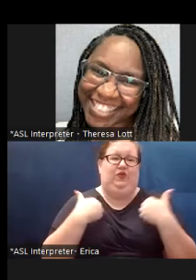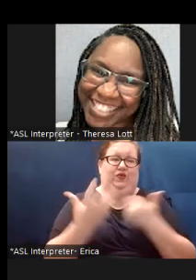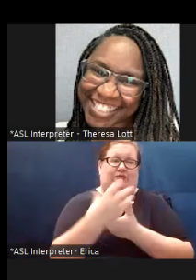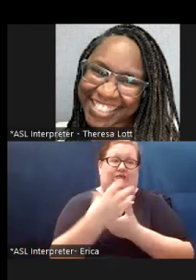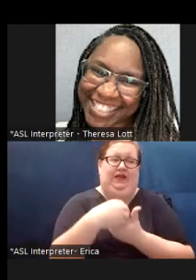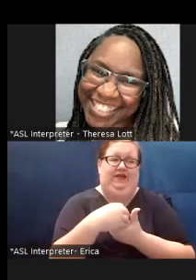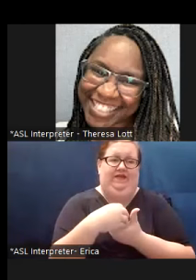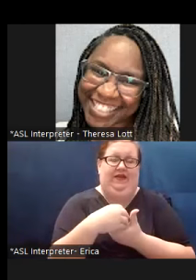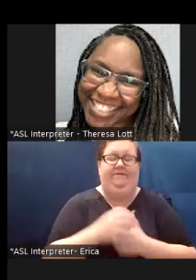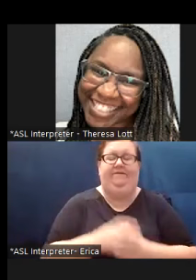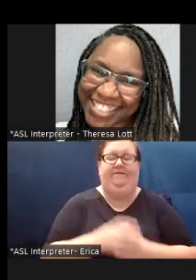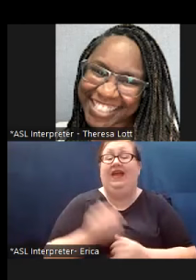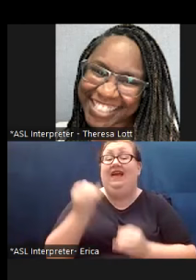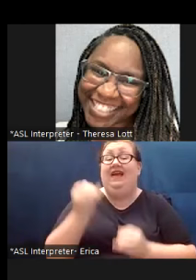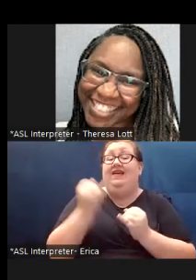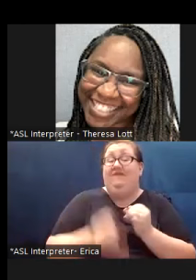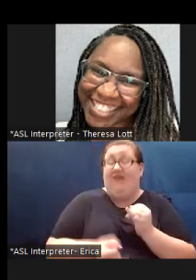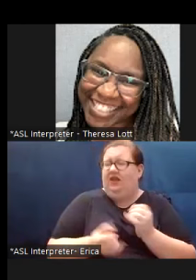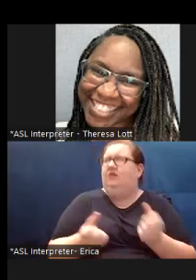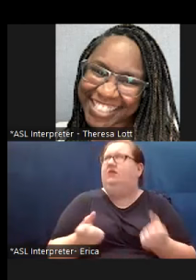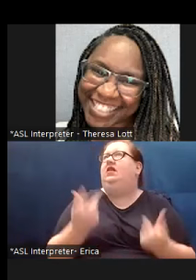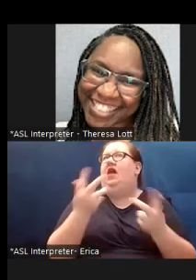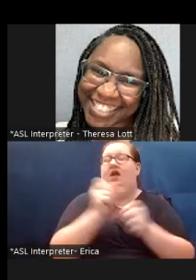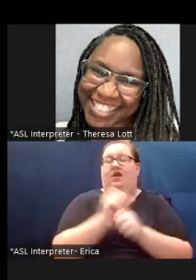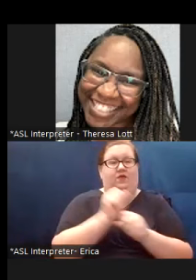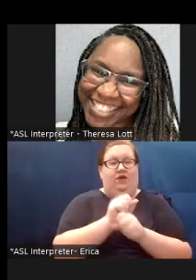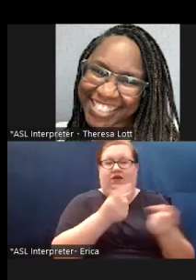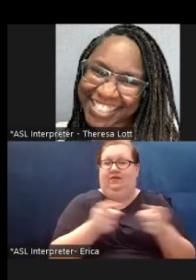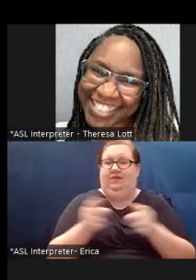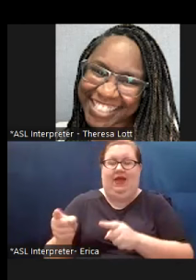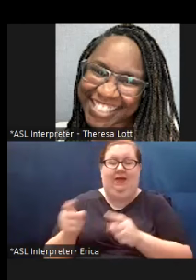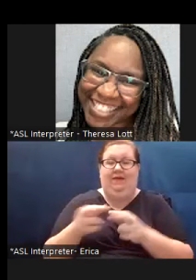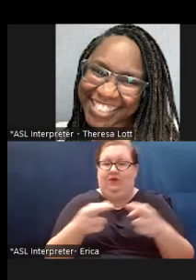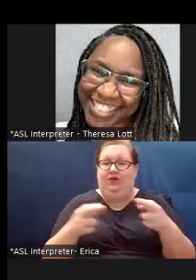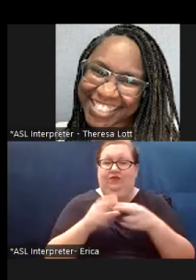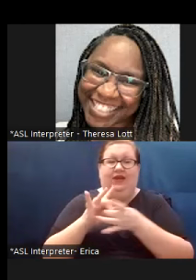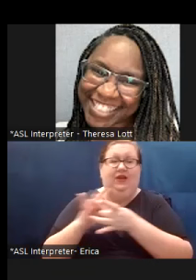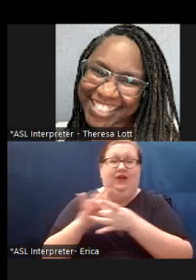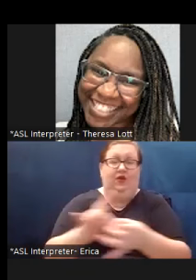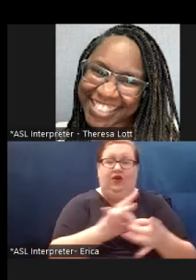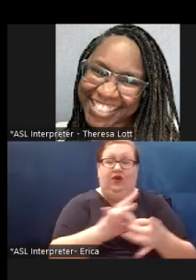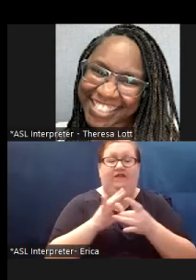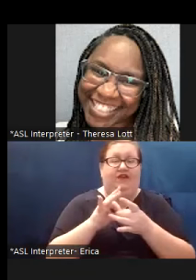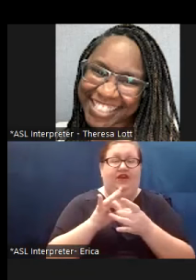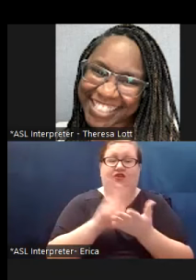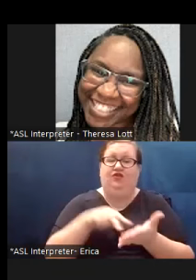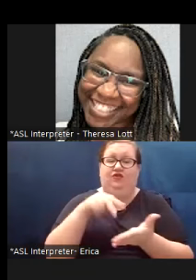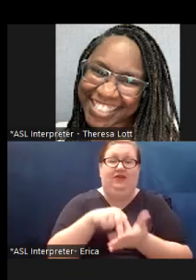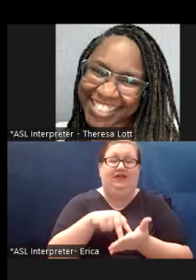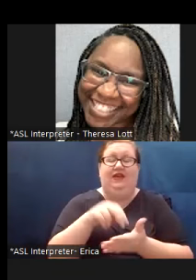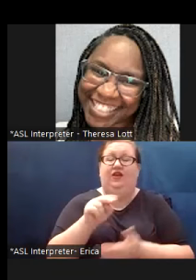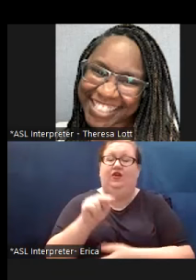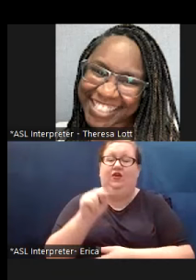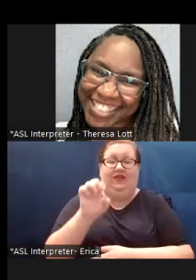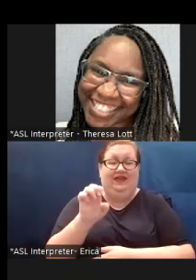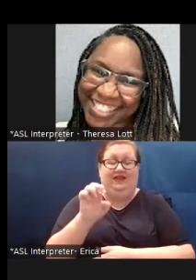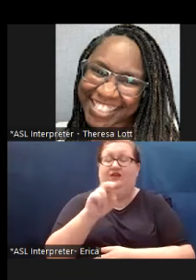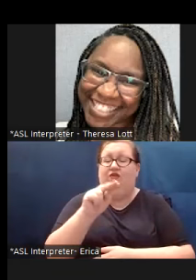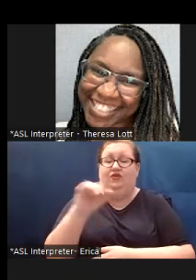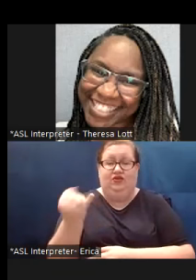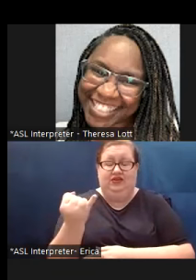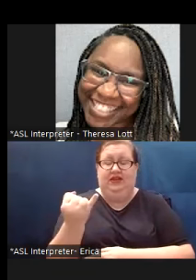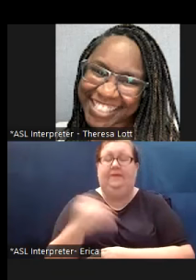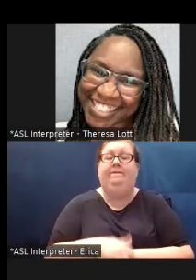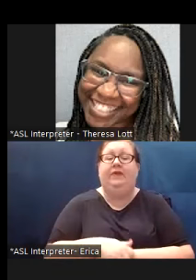Finally, there's a lot of work that's already been happening through regional coordination through Resilient Northeast New Jersey. We've been working on a video